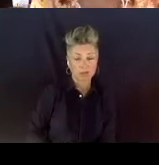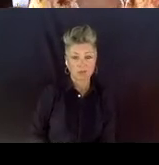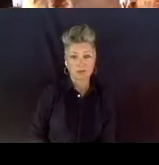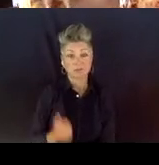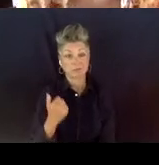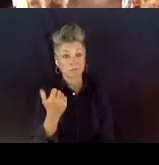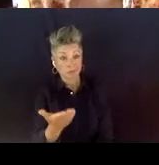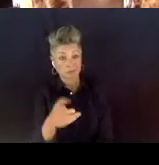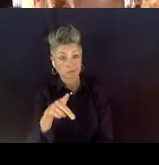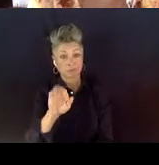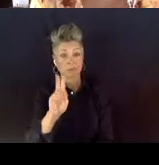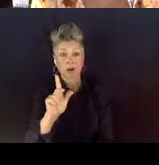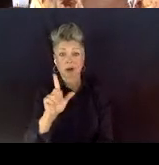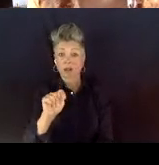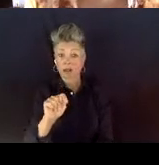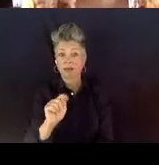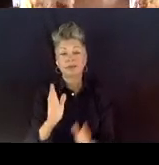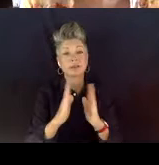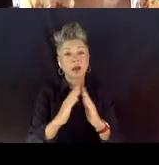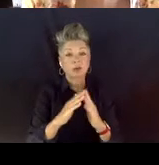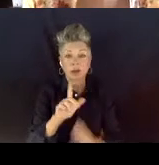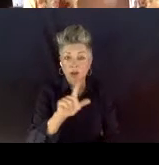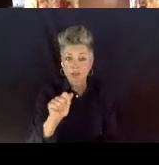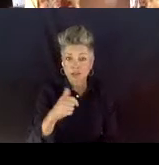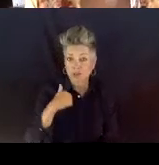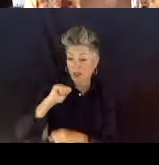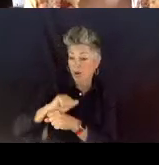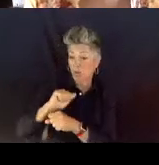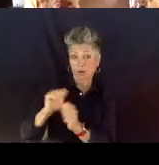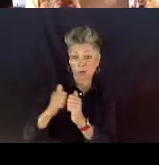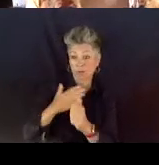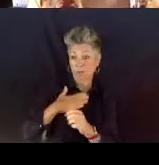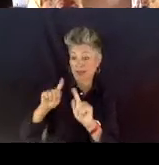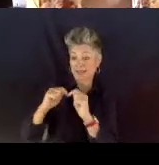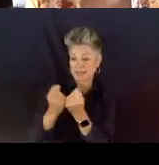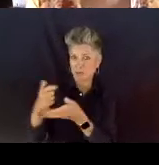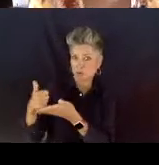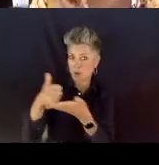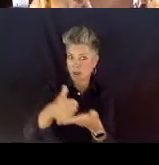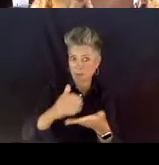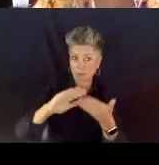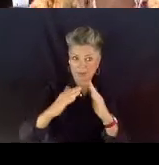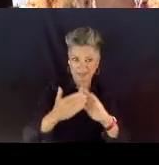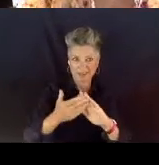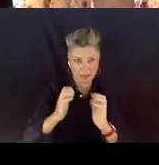is a parklet in downtown Los Angeles that I worked with my team to help the city make happen.